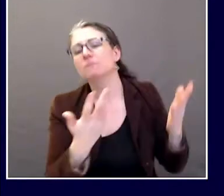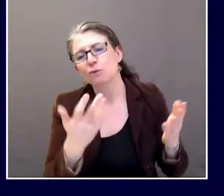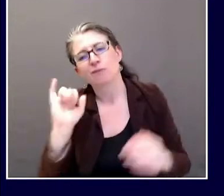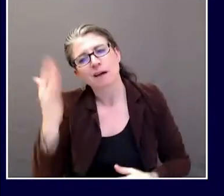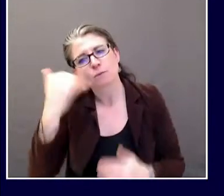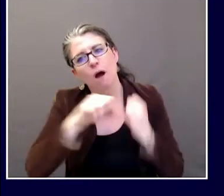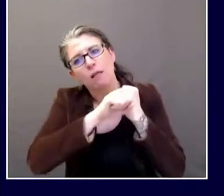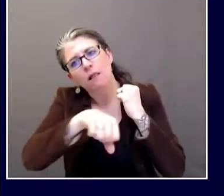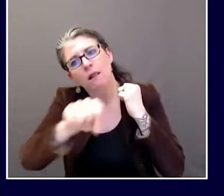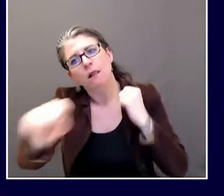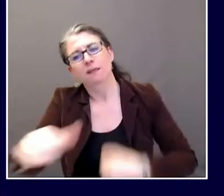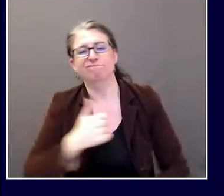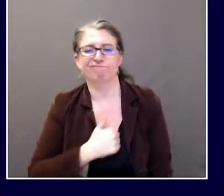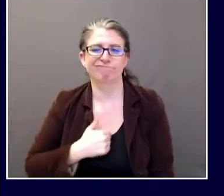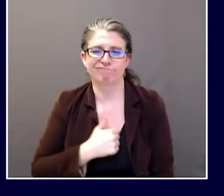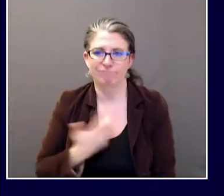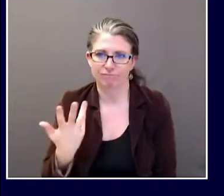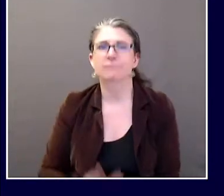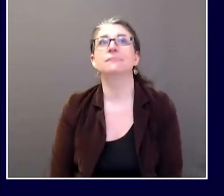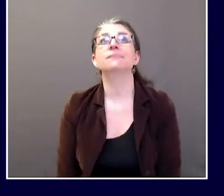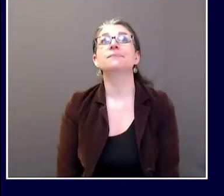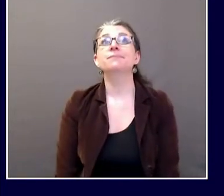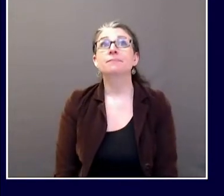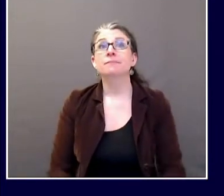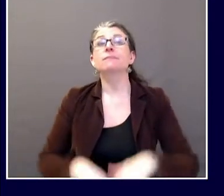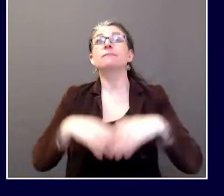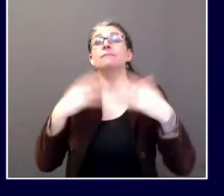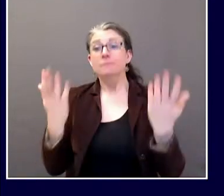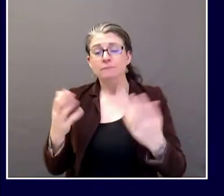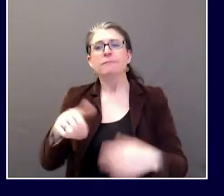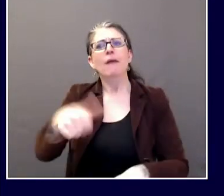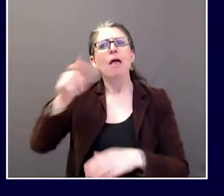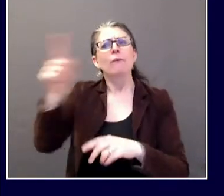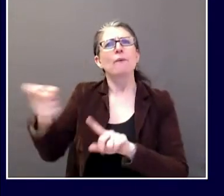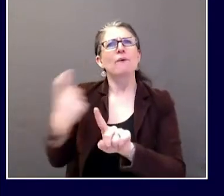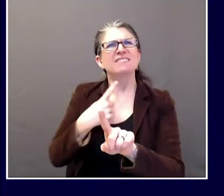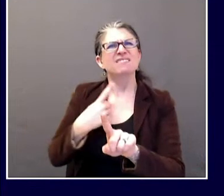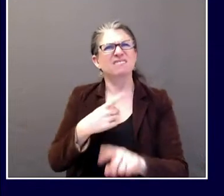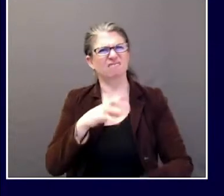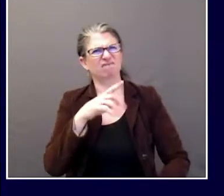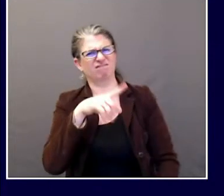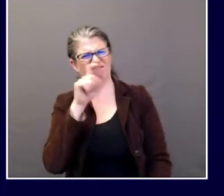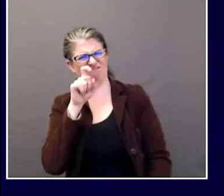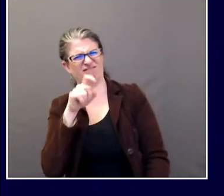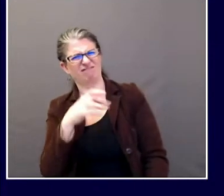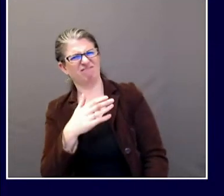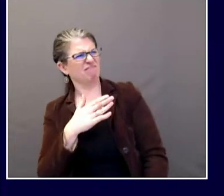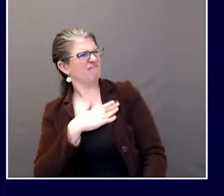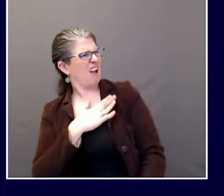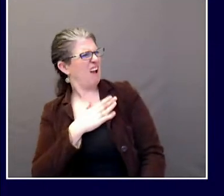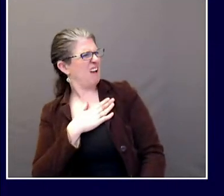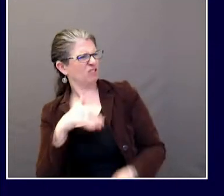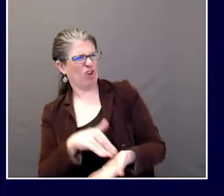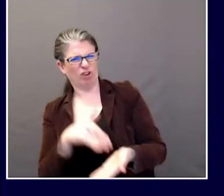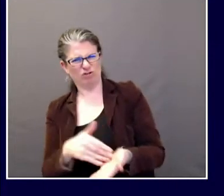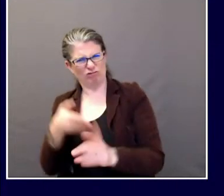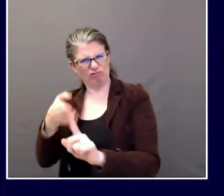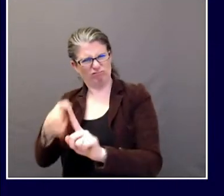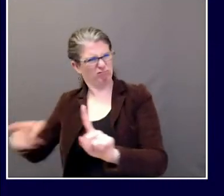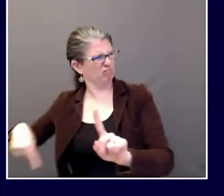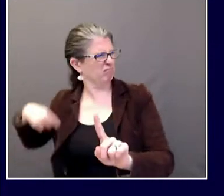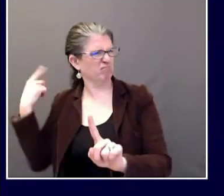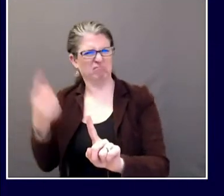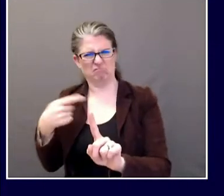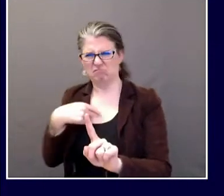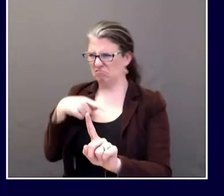answer there is that some doctor's offices, some outpatient clinical practices will be offering vaccines, but